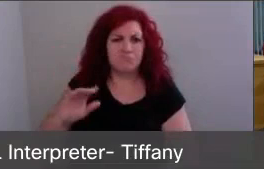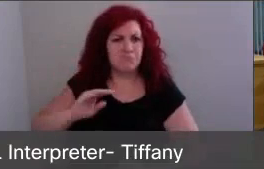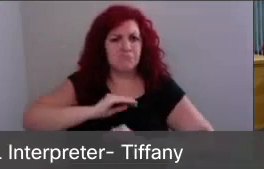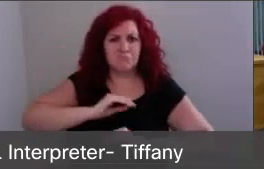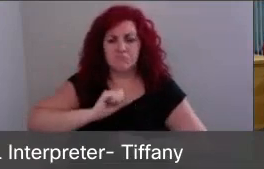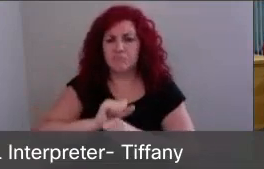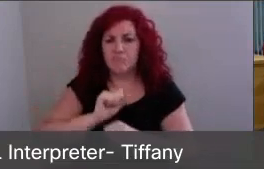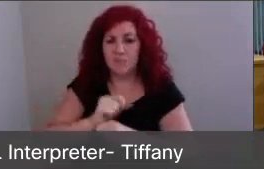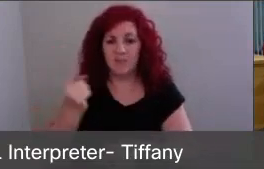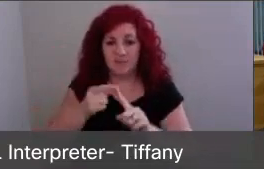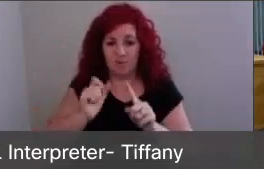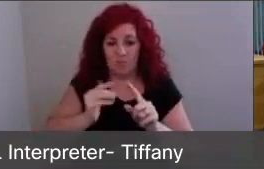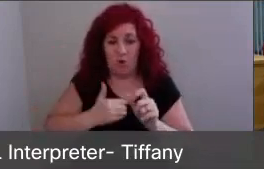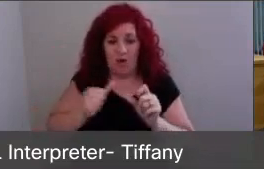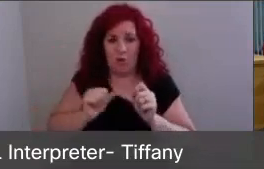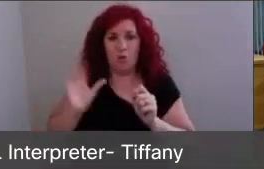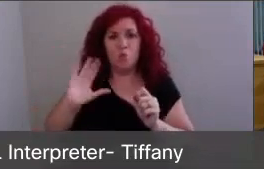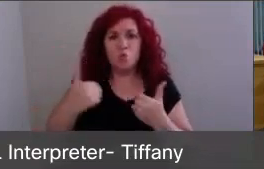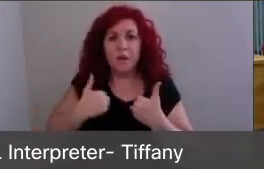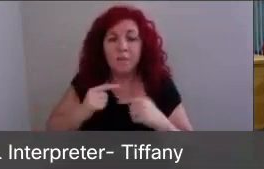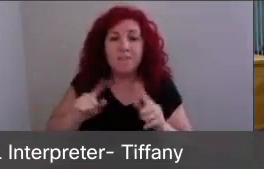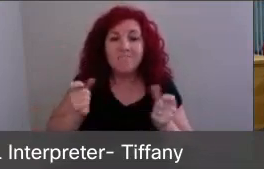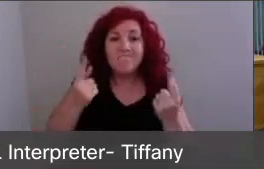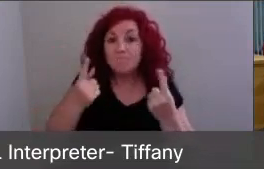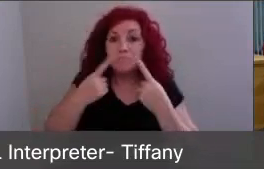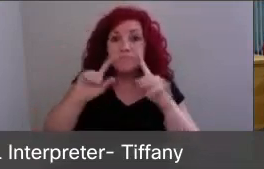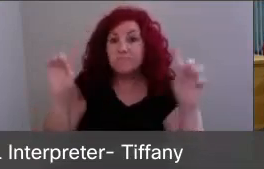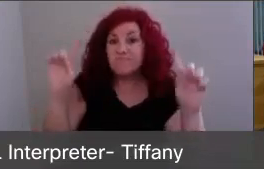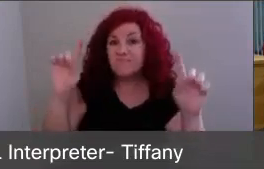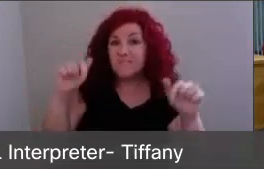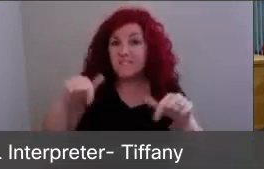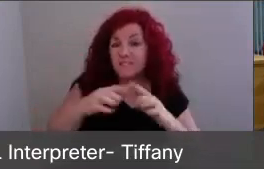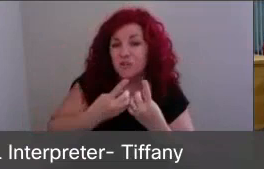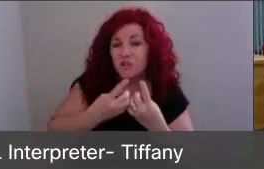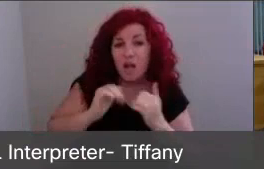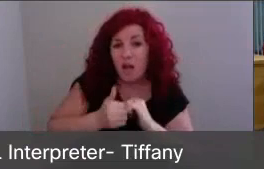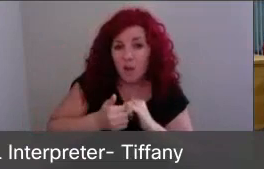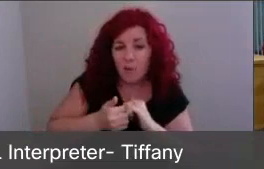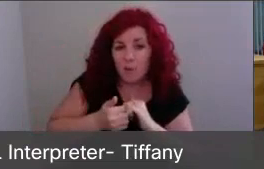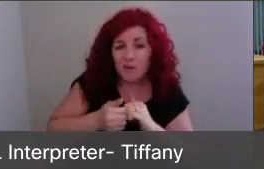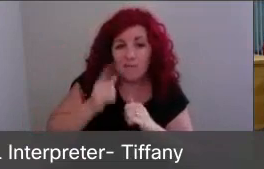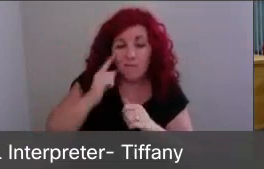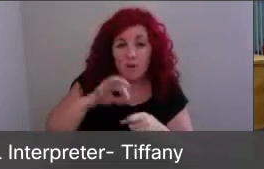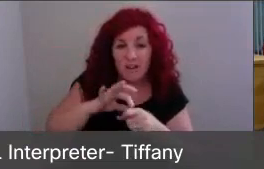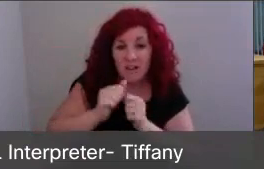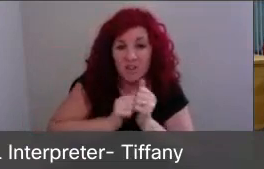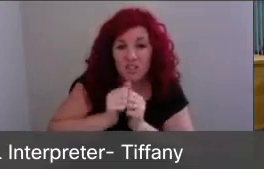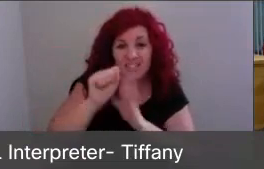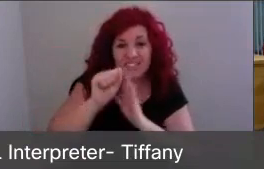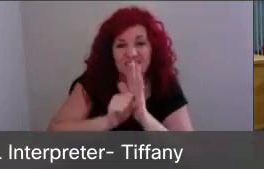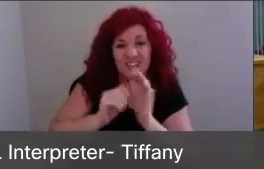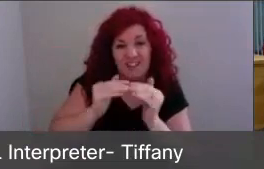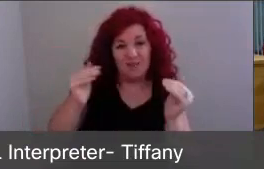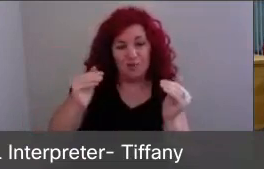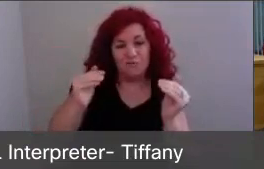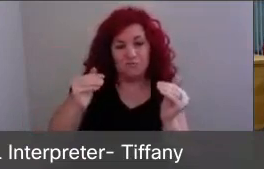have someone from our area, but in order to succeed in our district in election at the state level, you